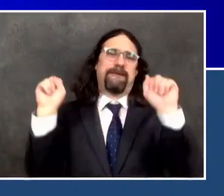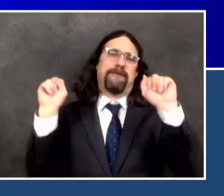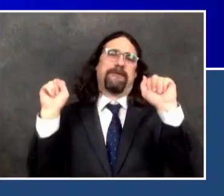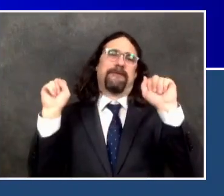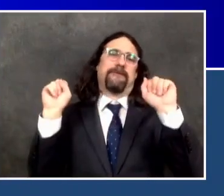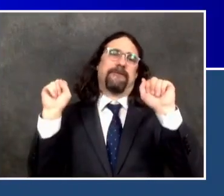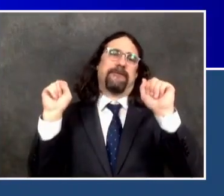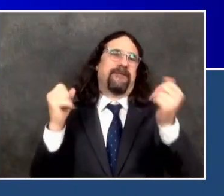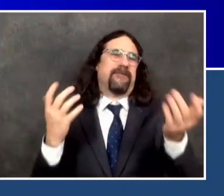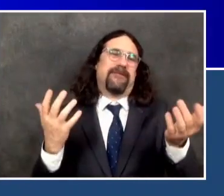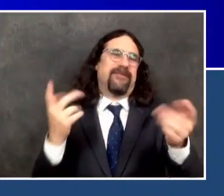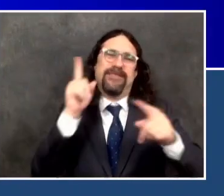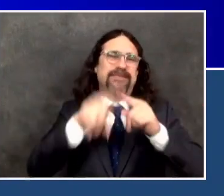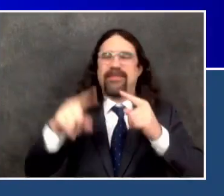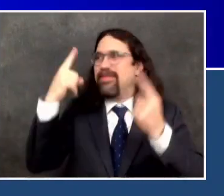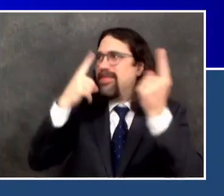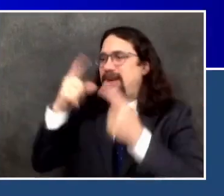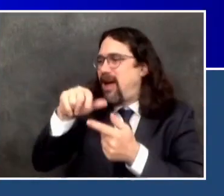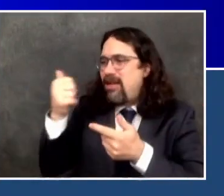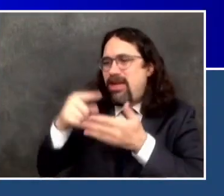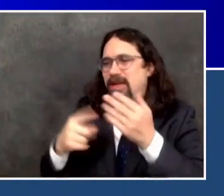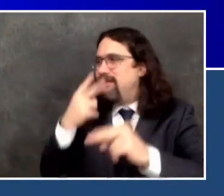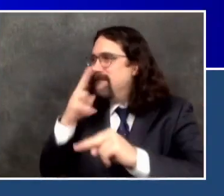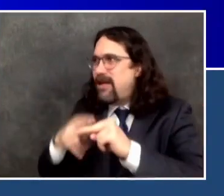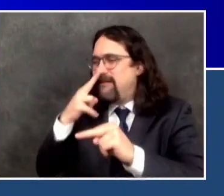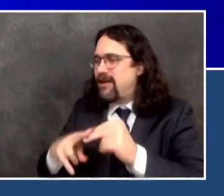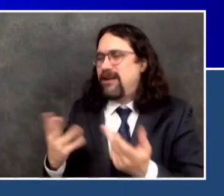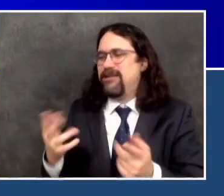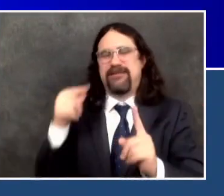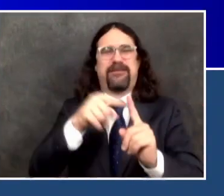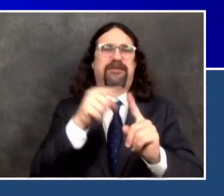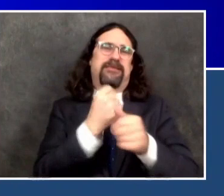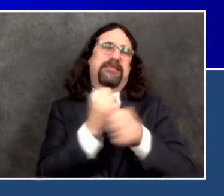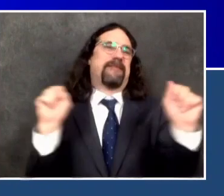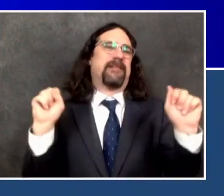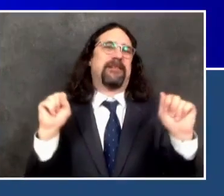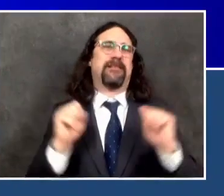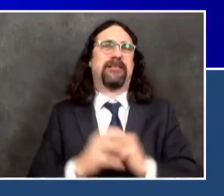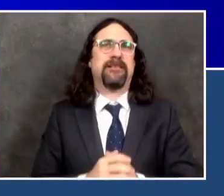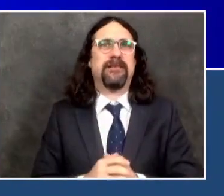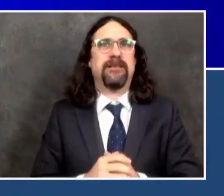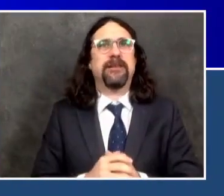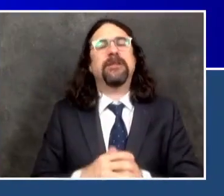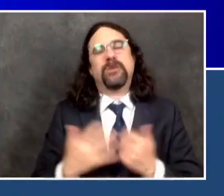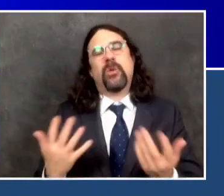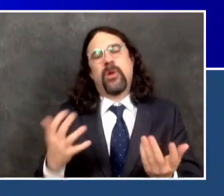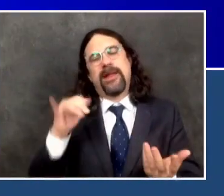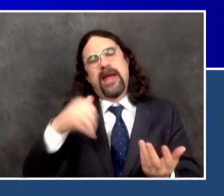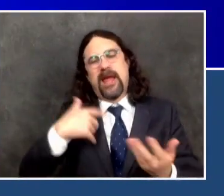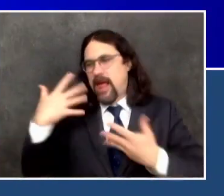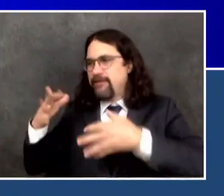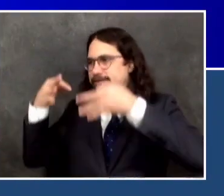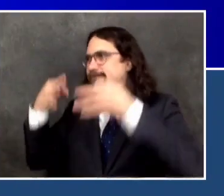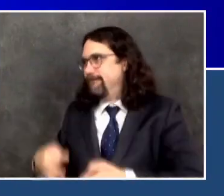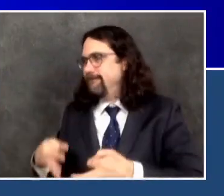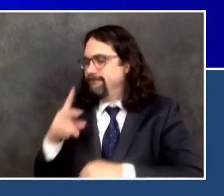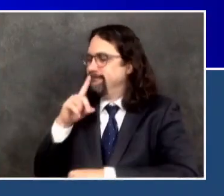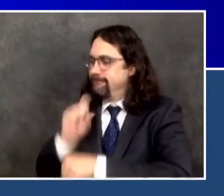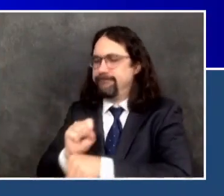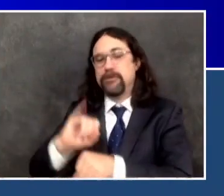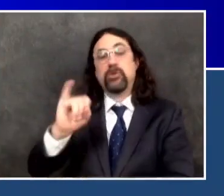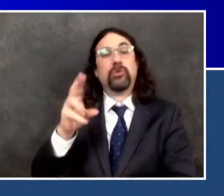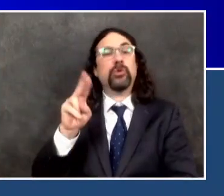are doing. But I will say, obviously, and I will note 3 events in particular that are just highlights of the whole year: the